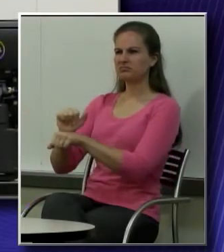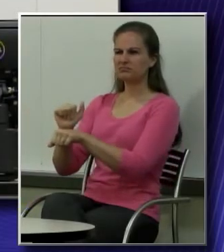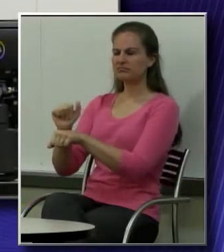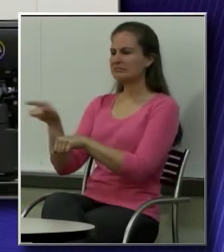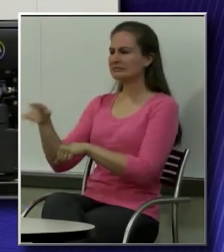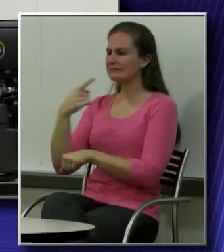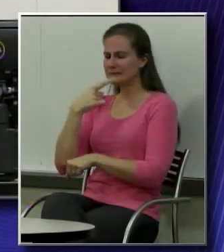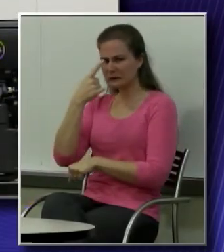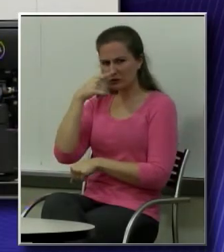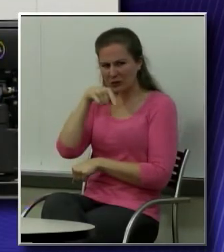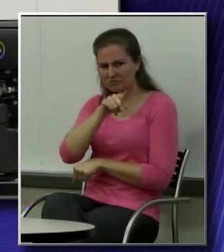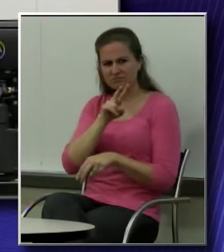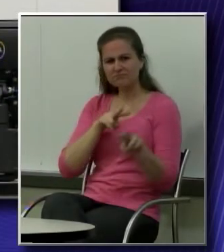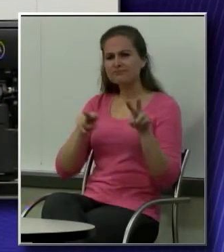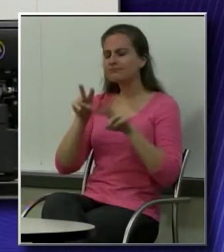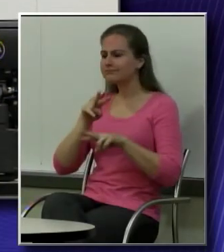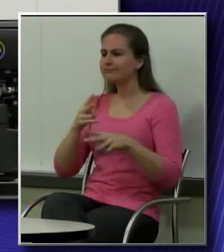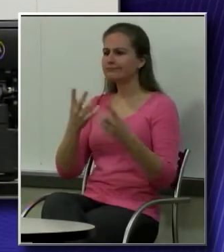facilitate these sessions.